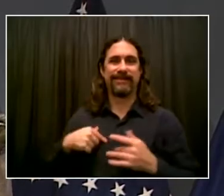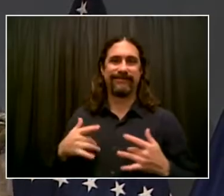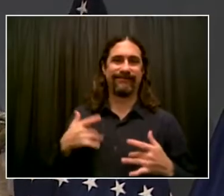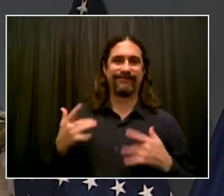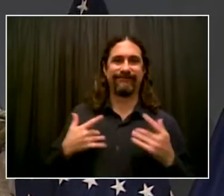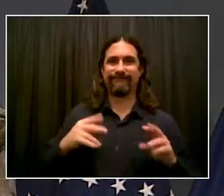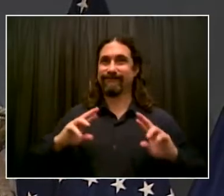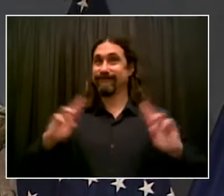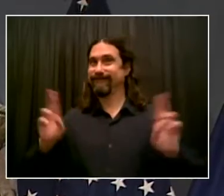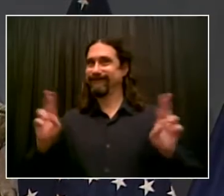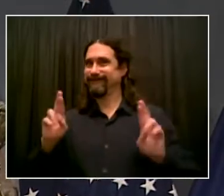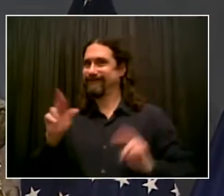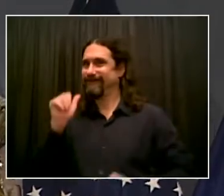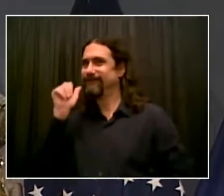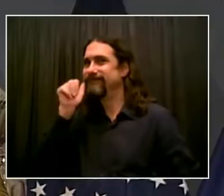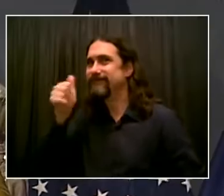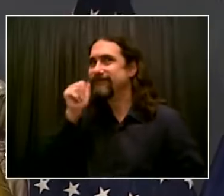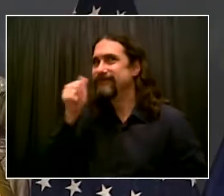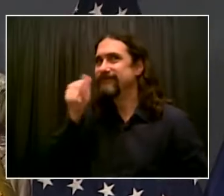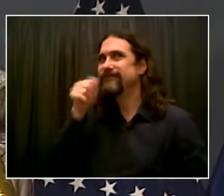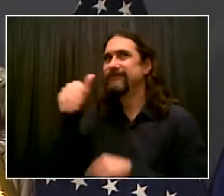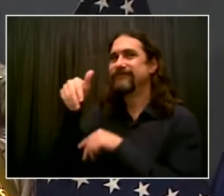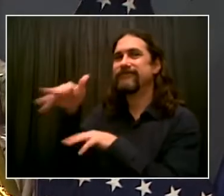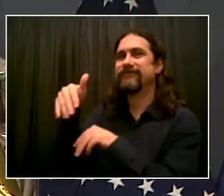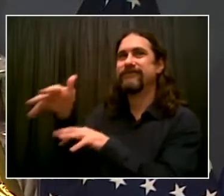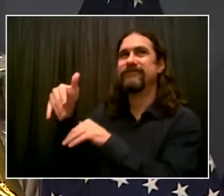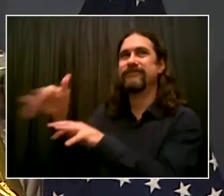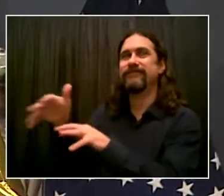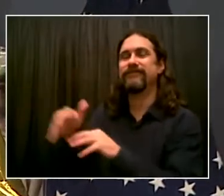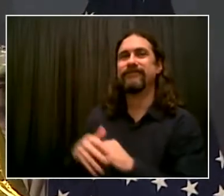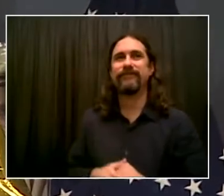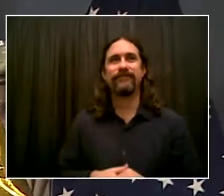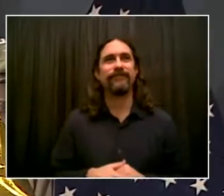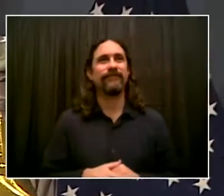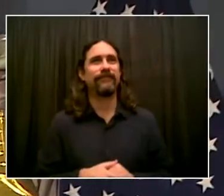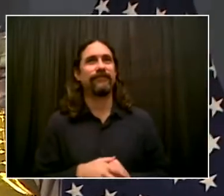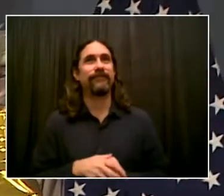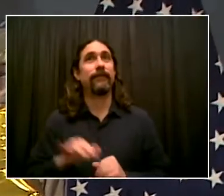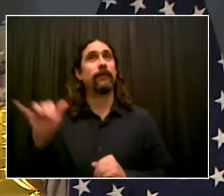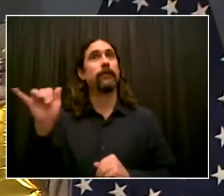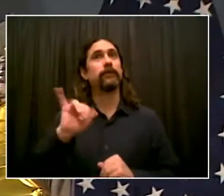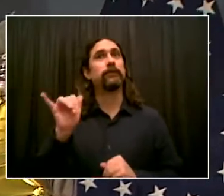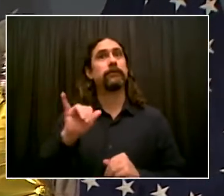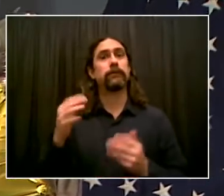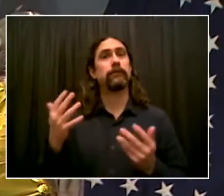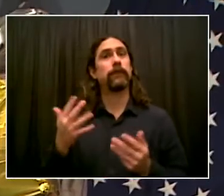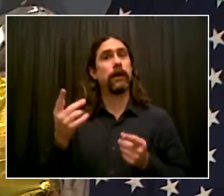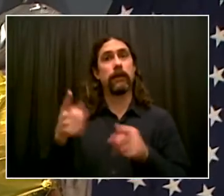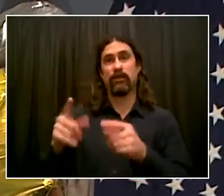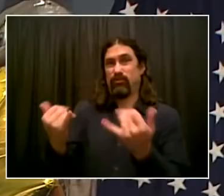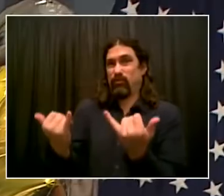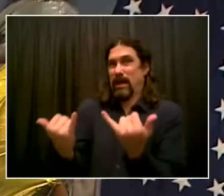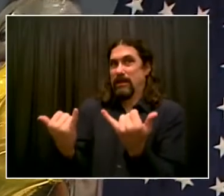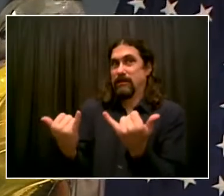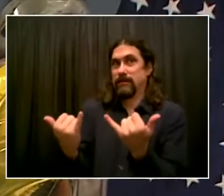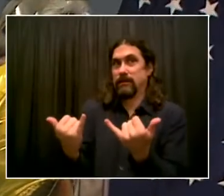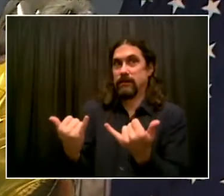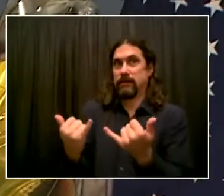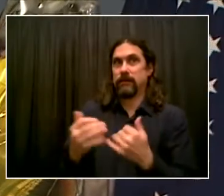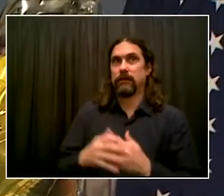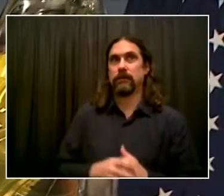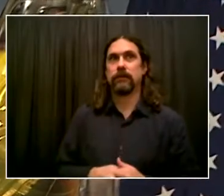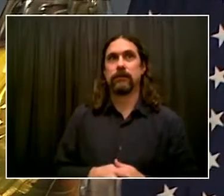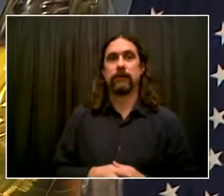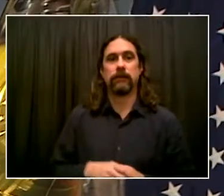tomorrow, but I also love what happens tonight with the inflation of the balloons. It's another great New York City tradition.